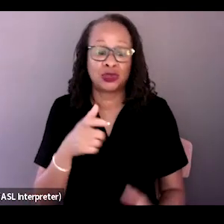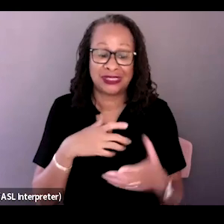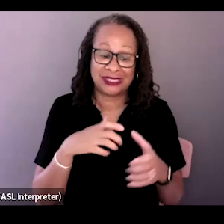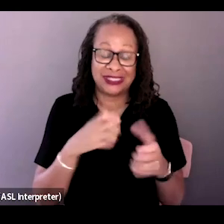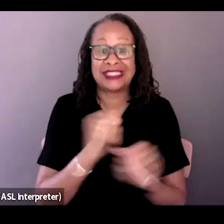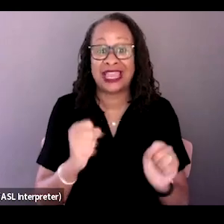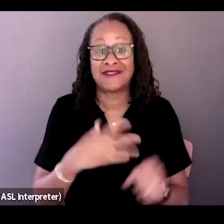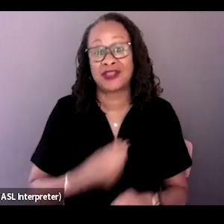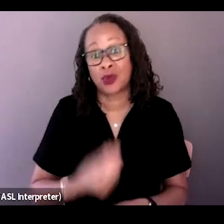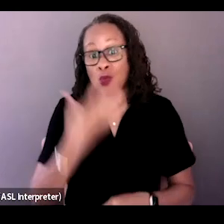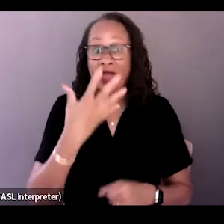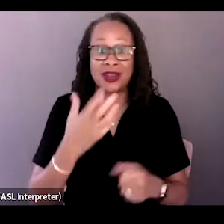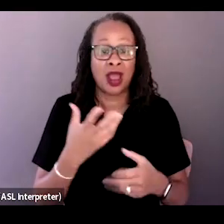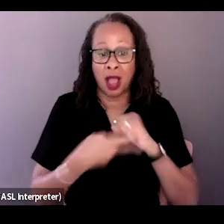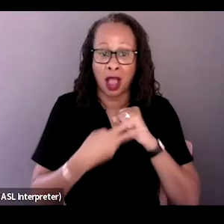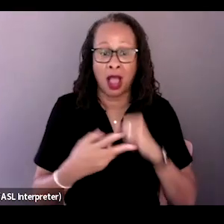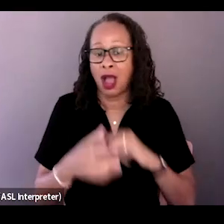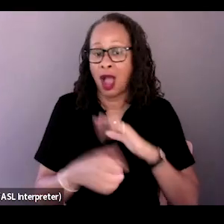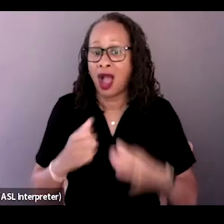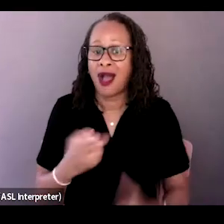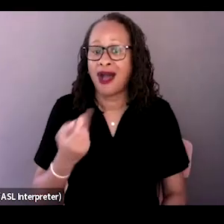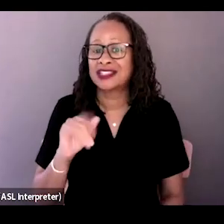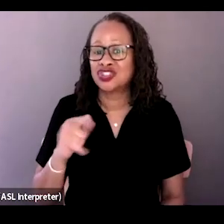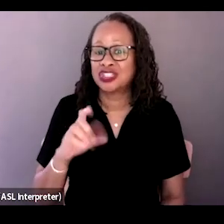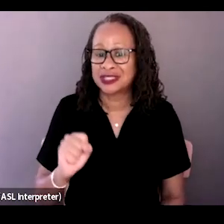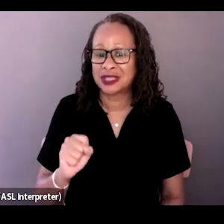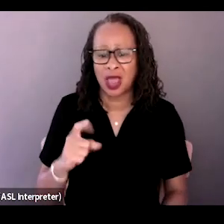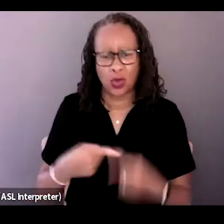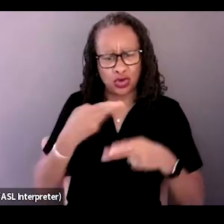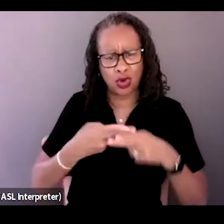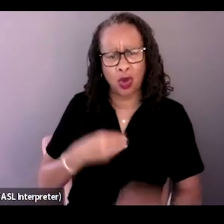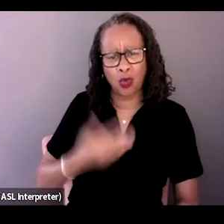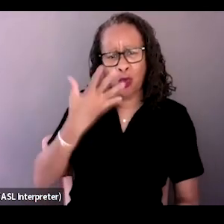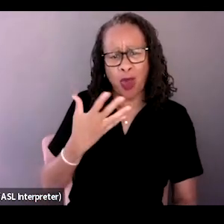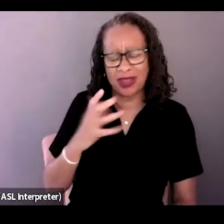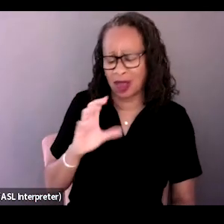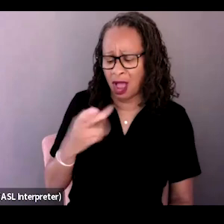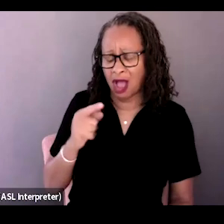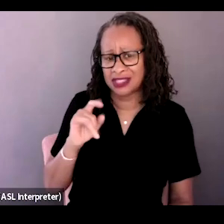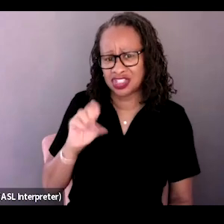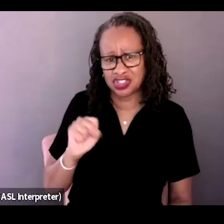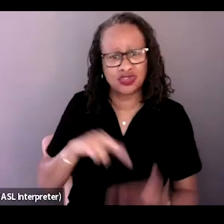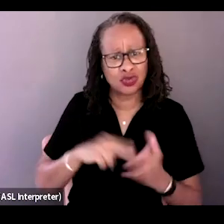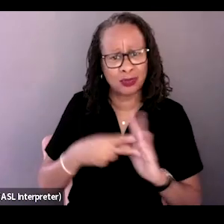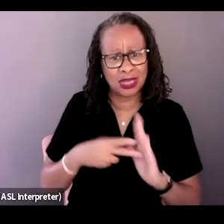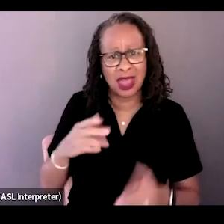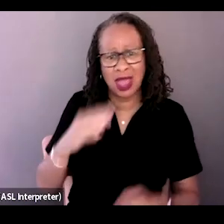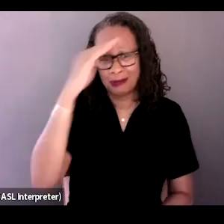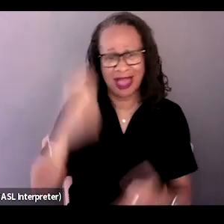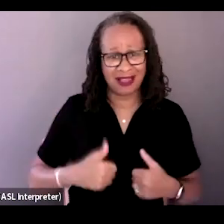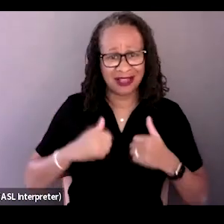when Malcolm X says, well, why do you call them white hostages? Does that mean that black lives are less